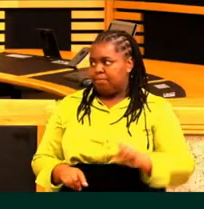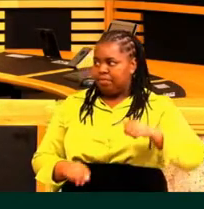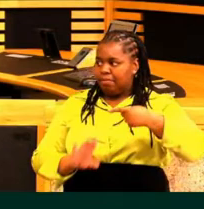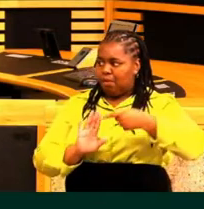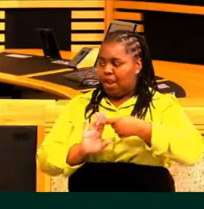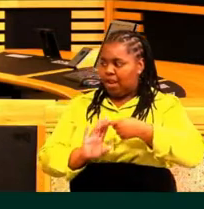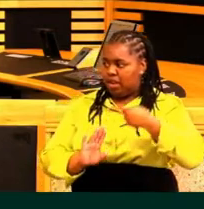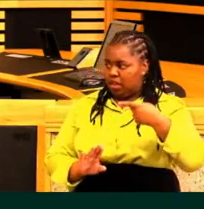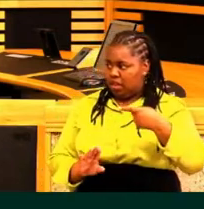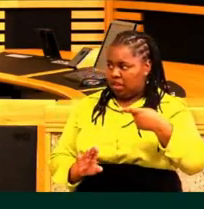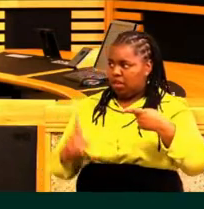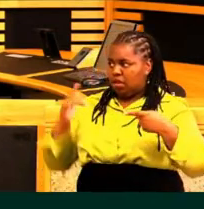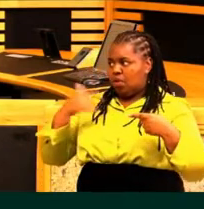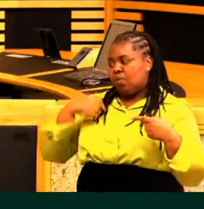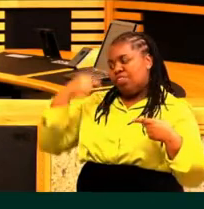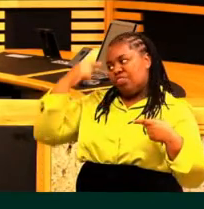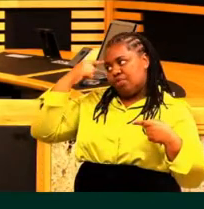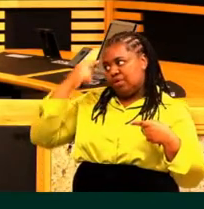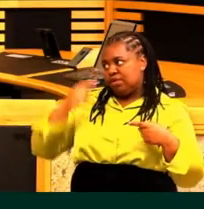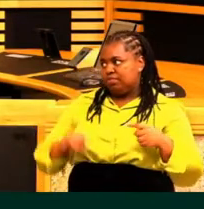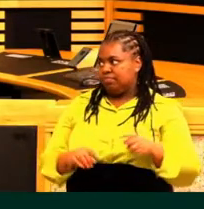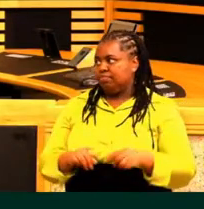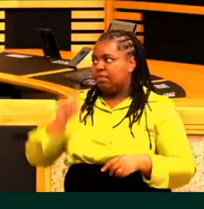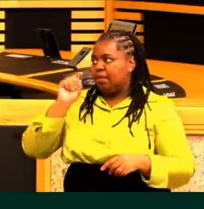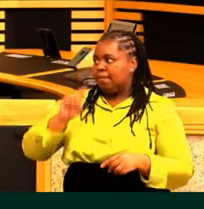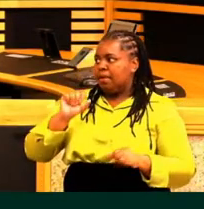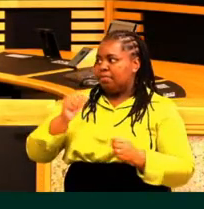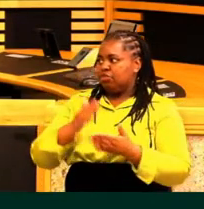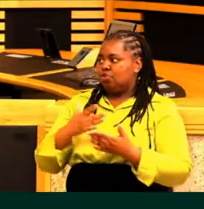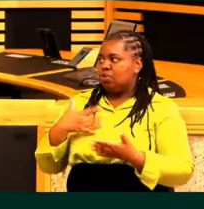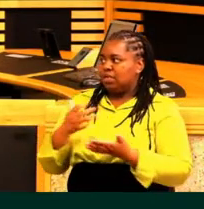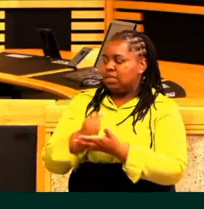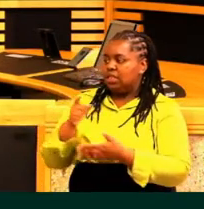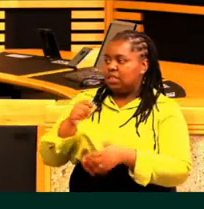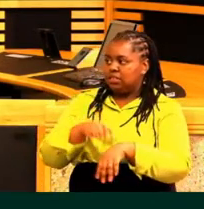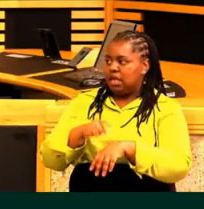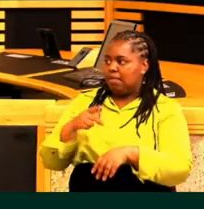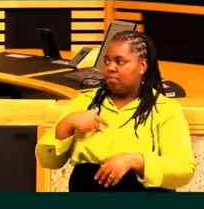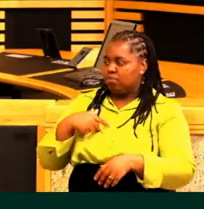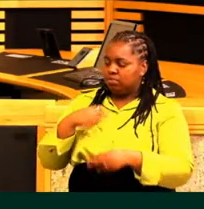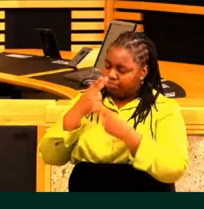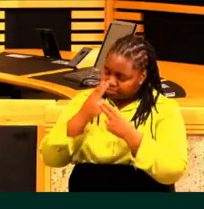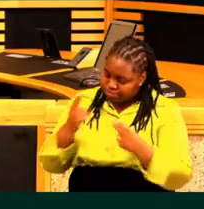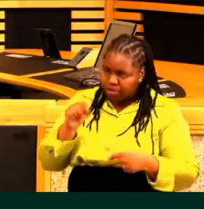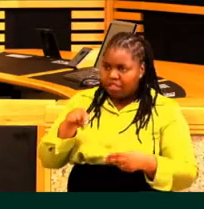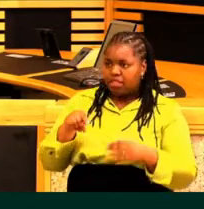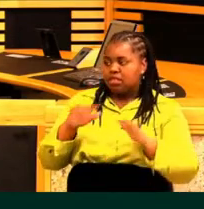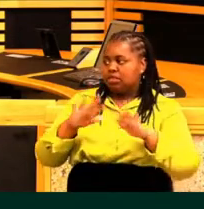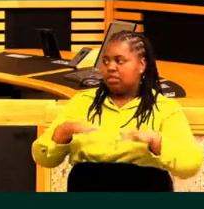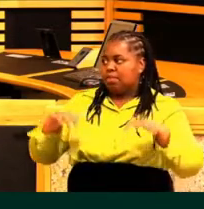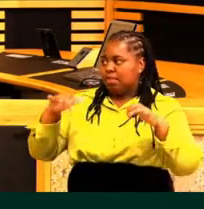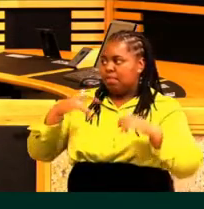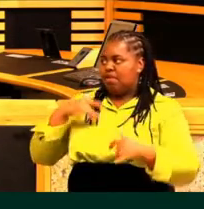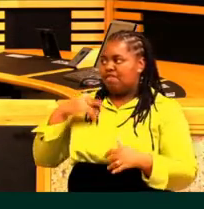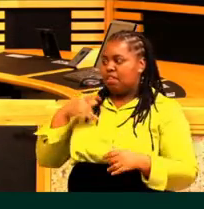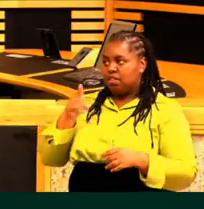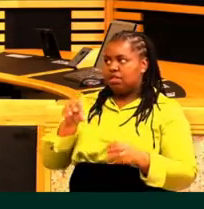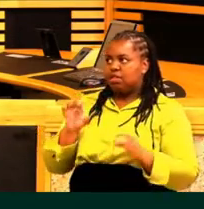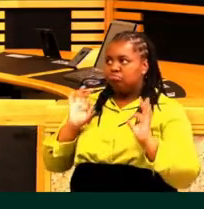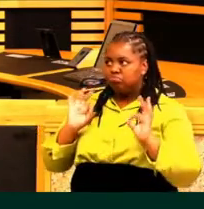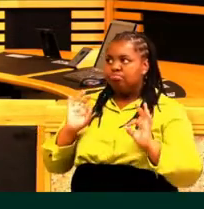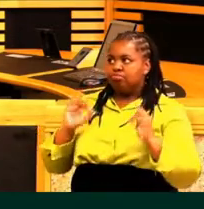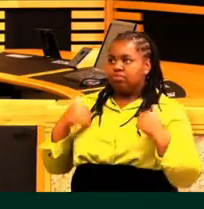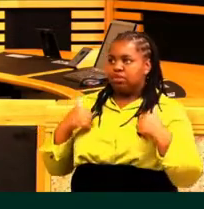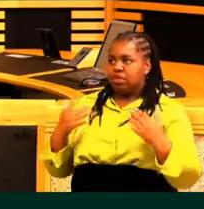one we thought firstly we should take this time to honor this this house number one we feel like this is a great start